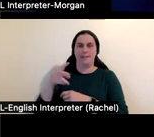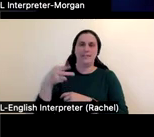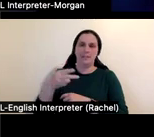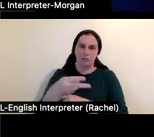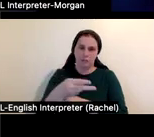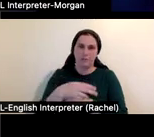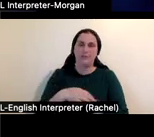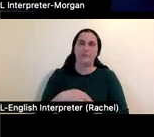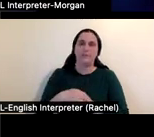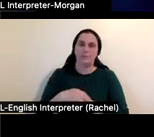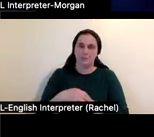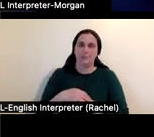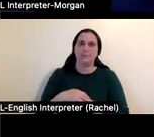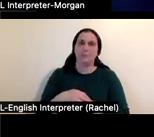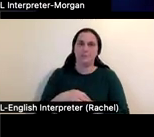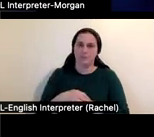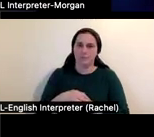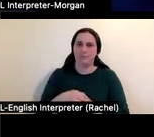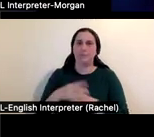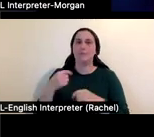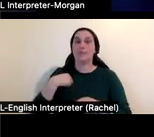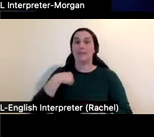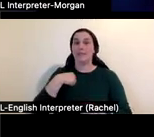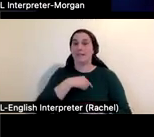So wir schneiden.